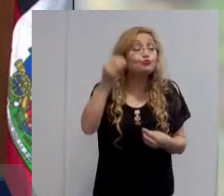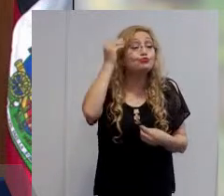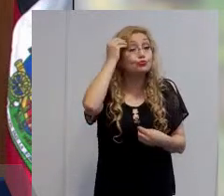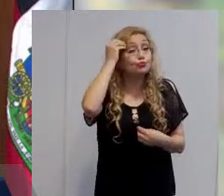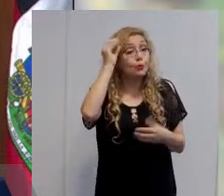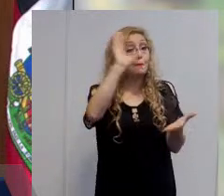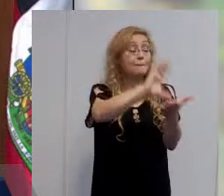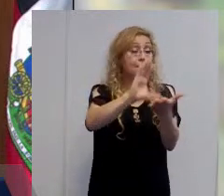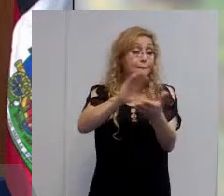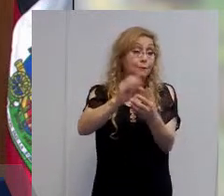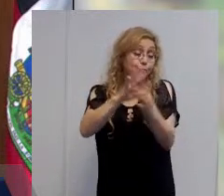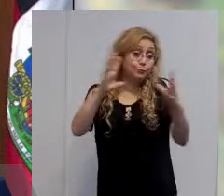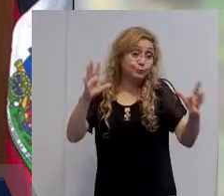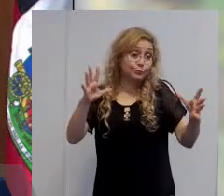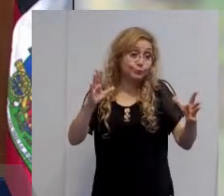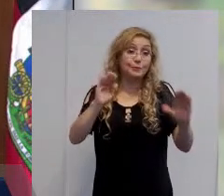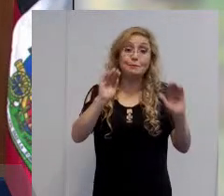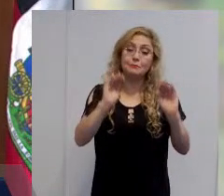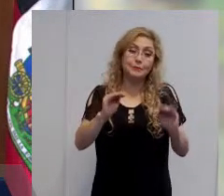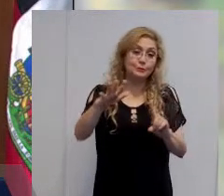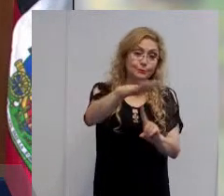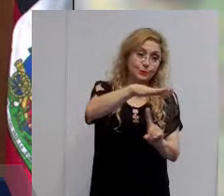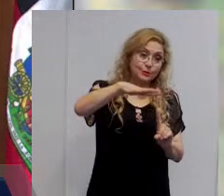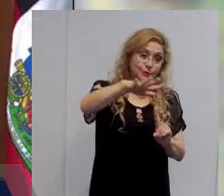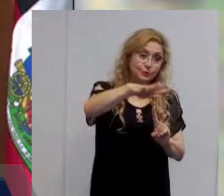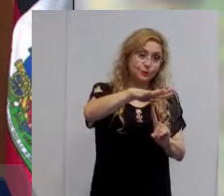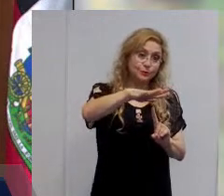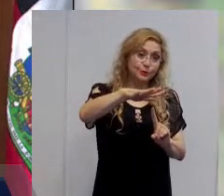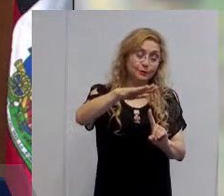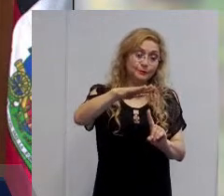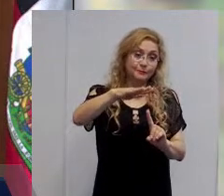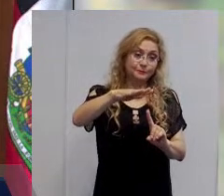well, because I would assume that many of the other